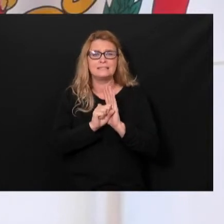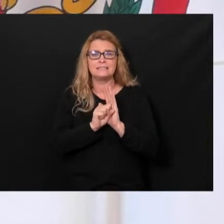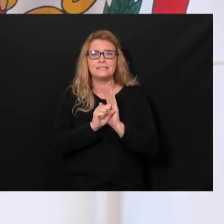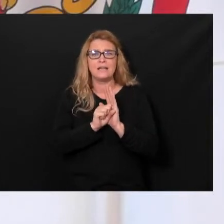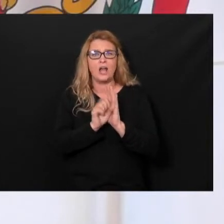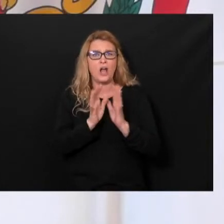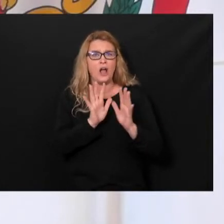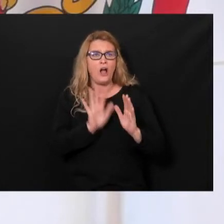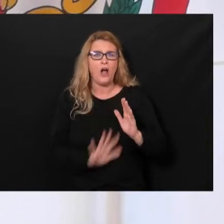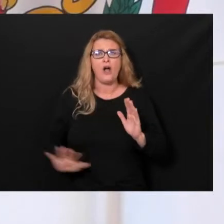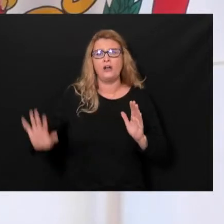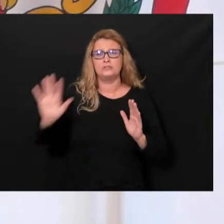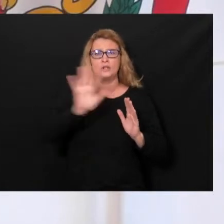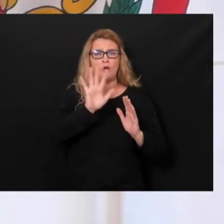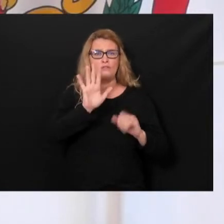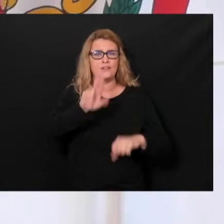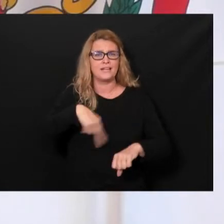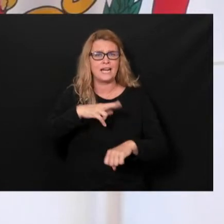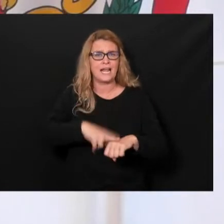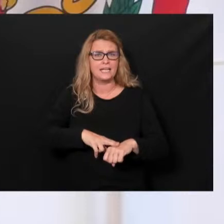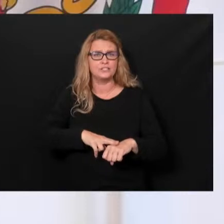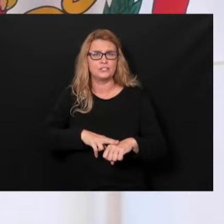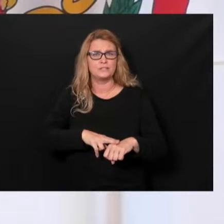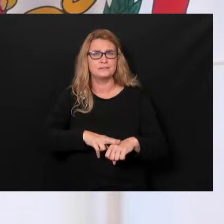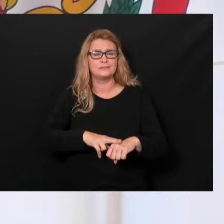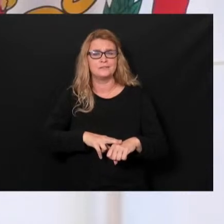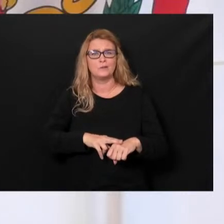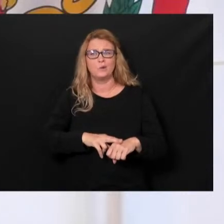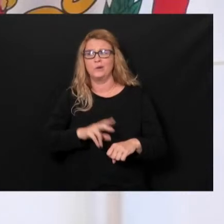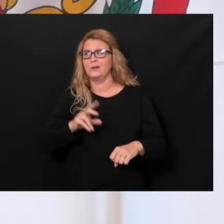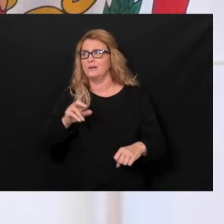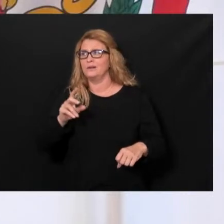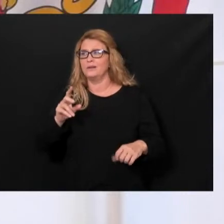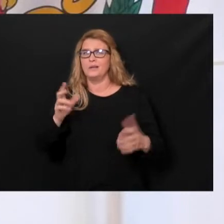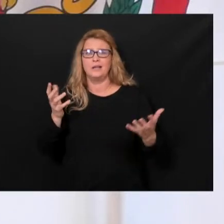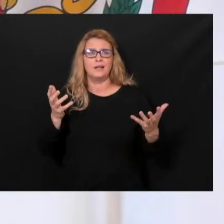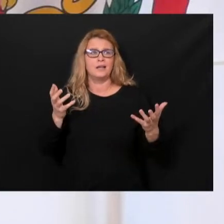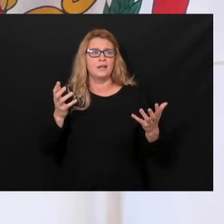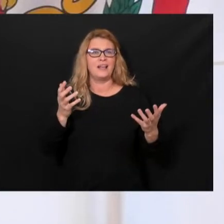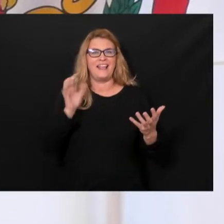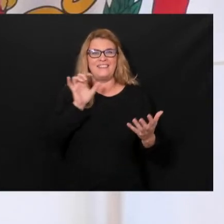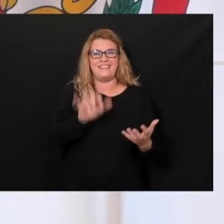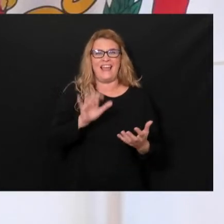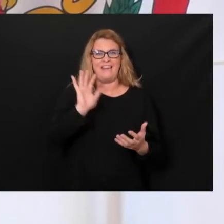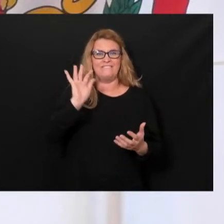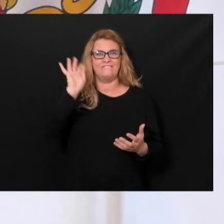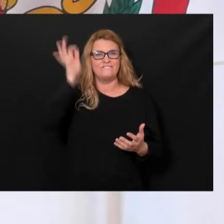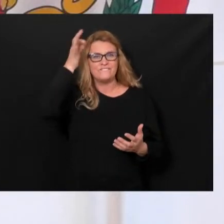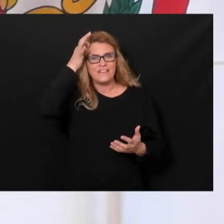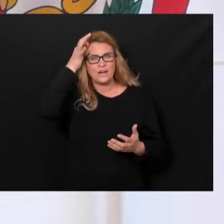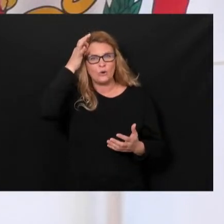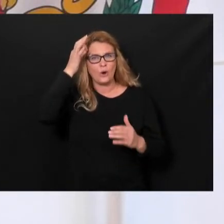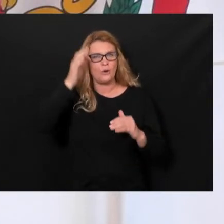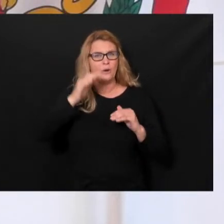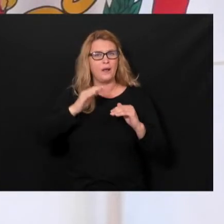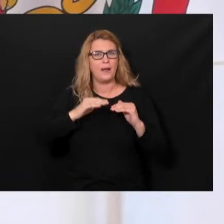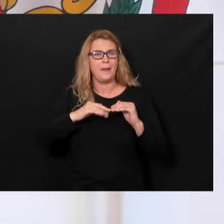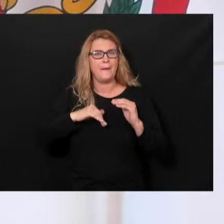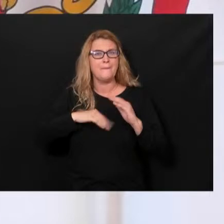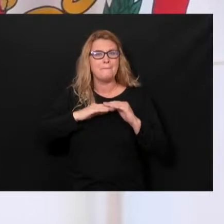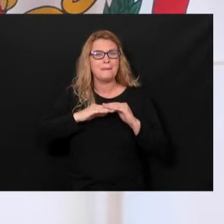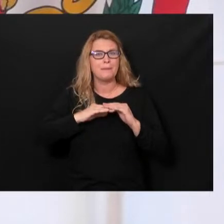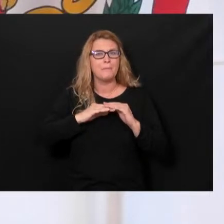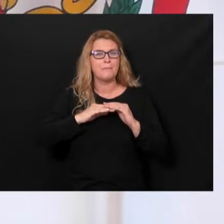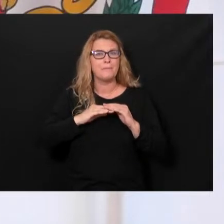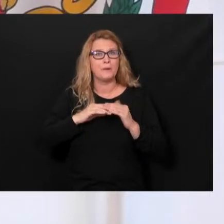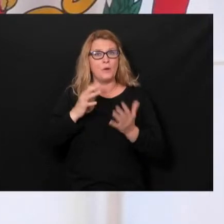that it may just not fit from the, moving the federal minimum wage to $15, because